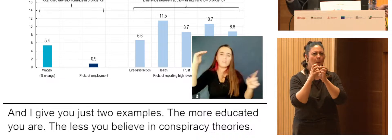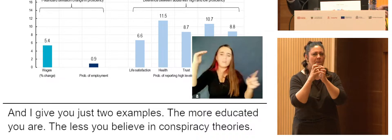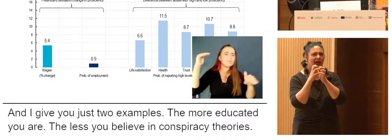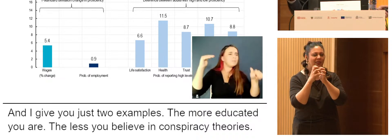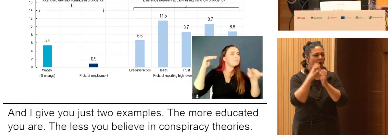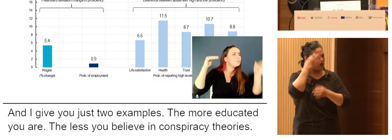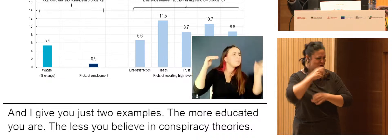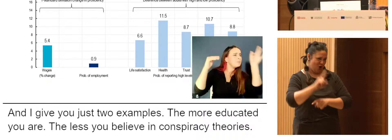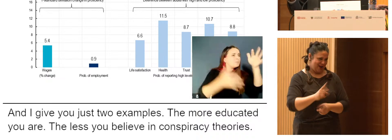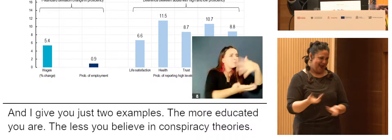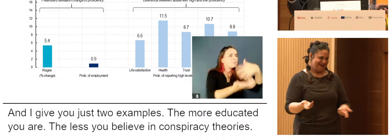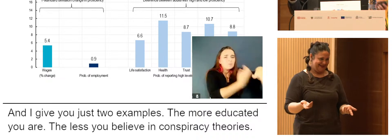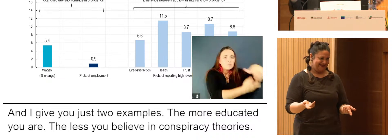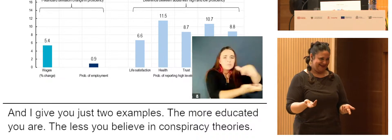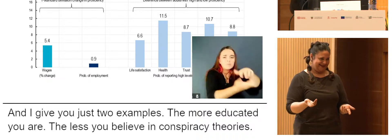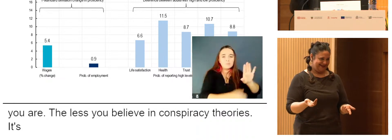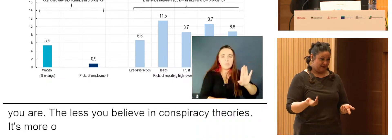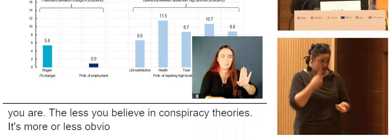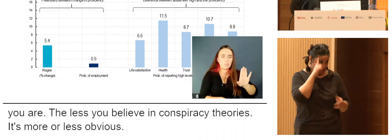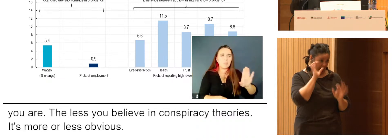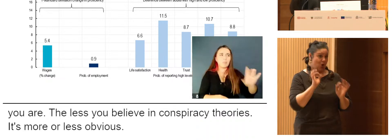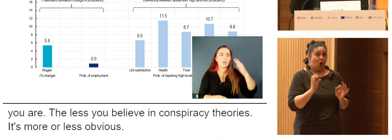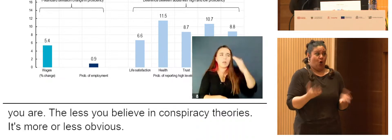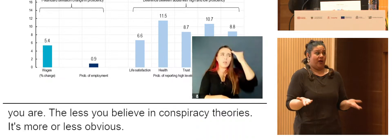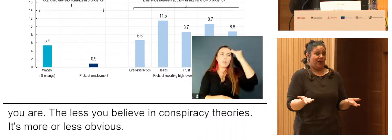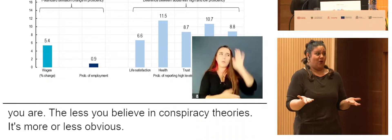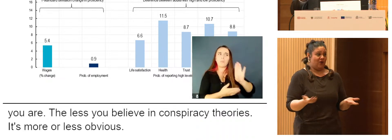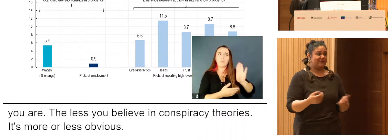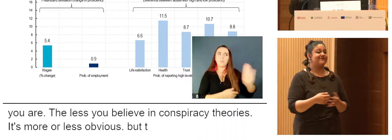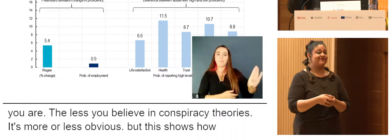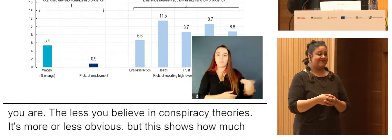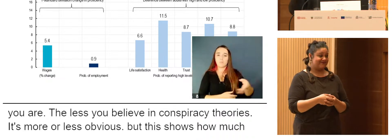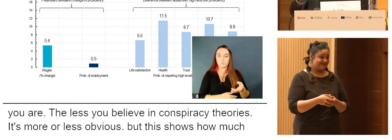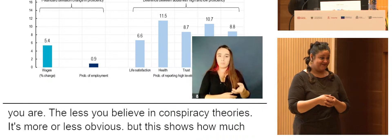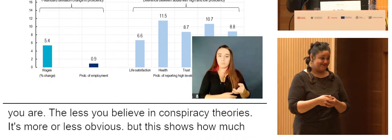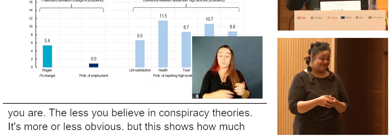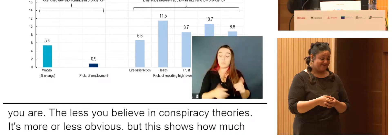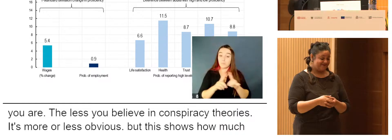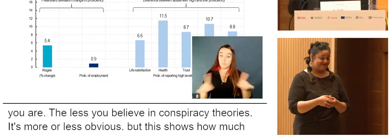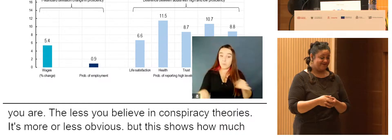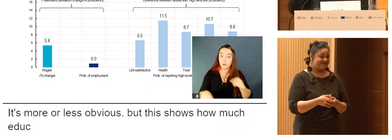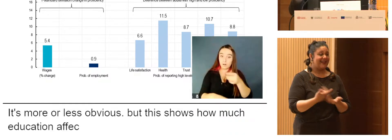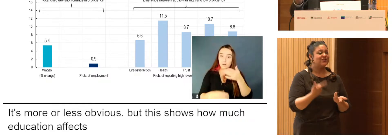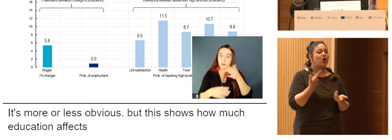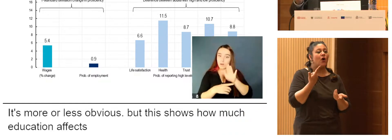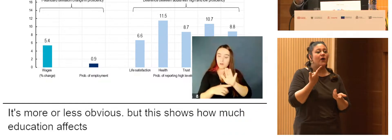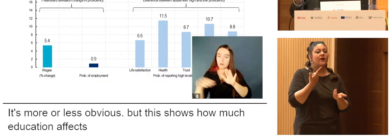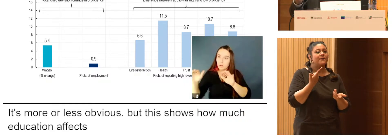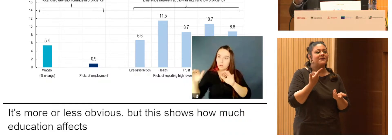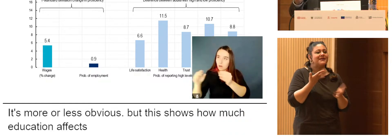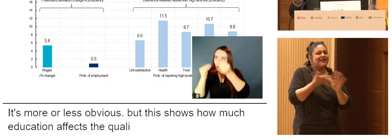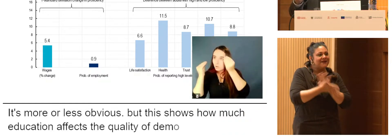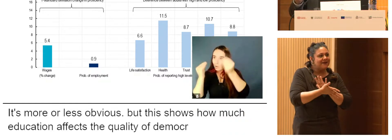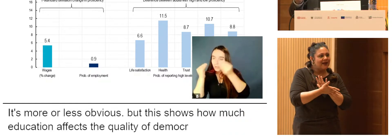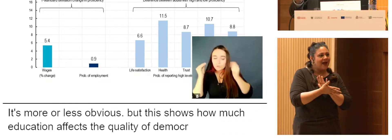It's more or less obvious. But this shows how much education affects the quality of